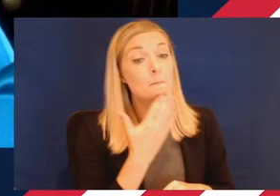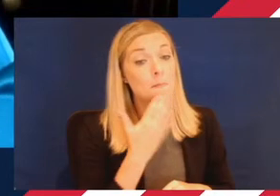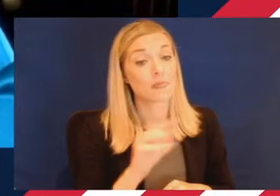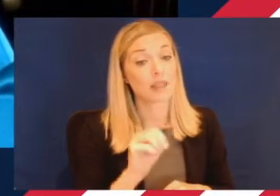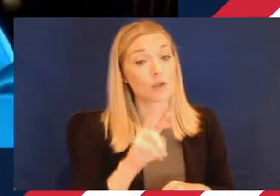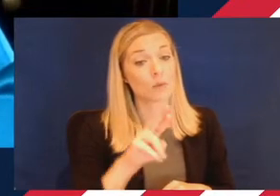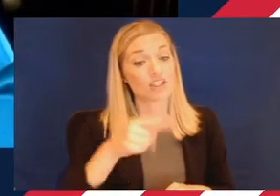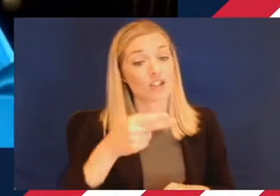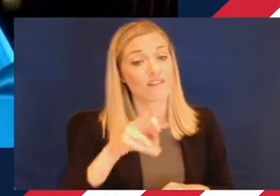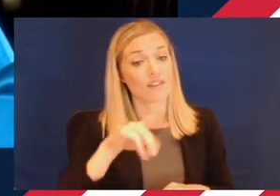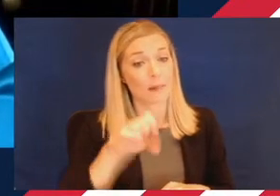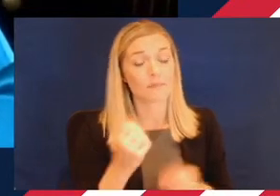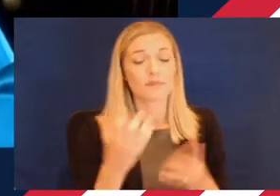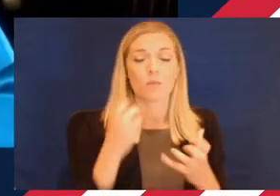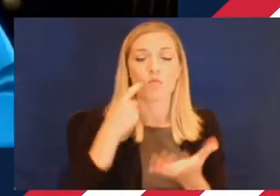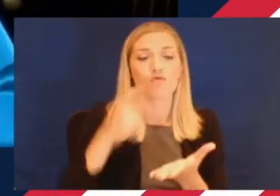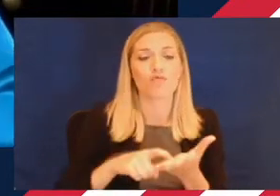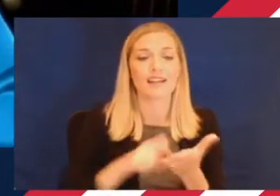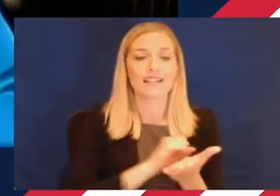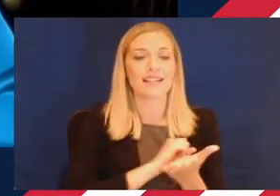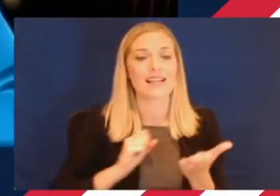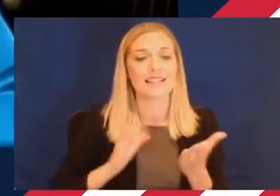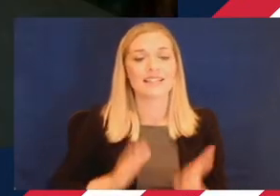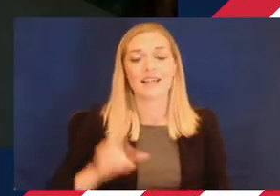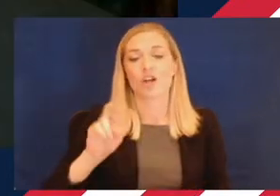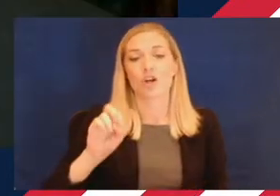Senator Rodriguez with our first question.